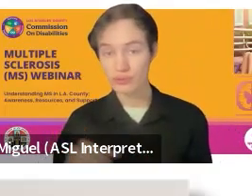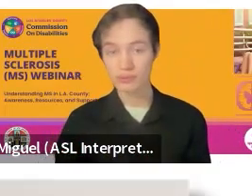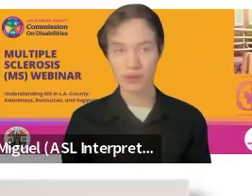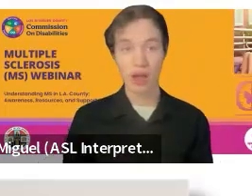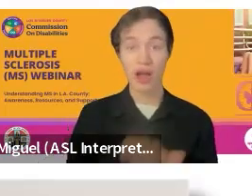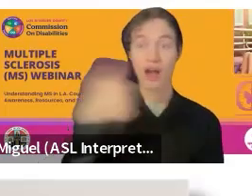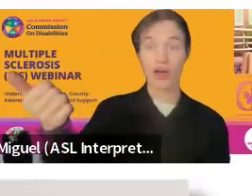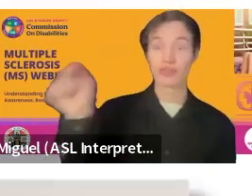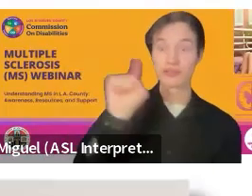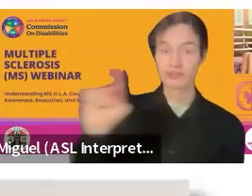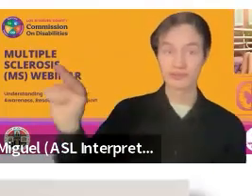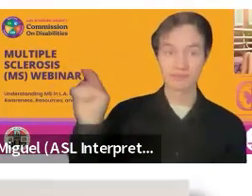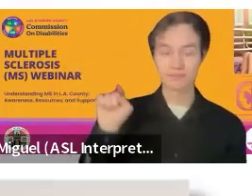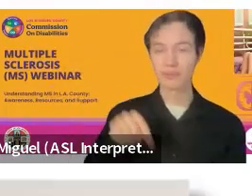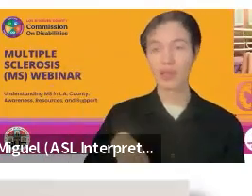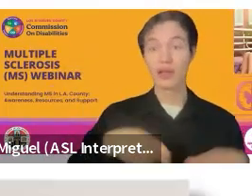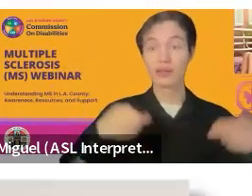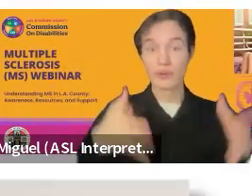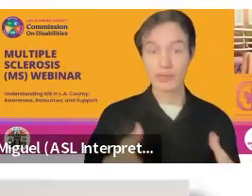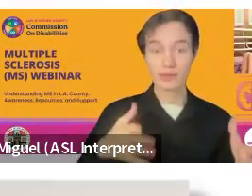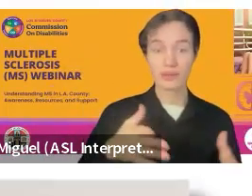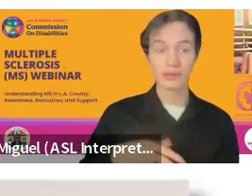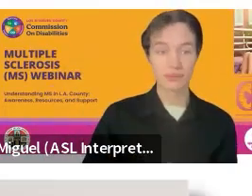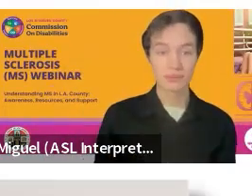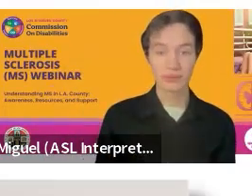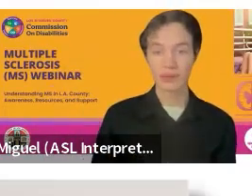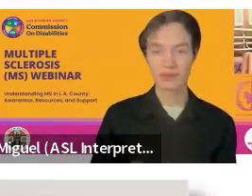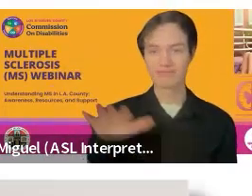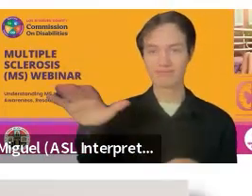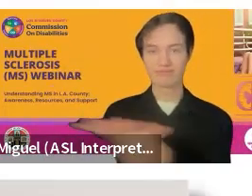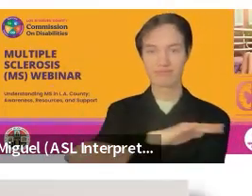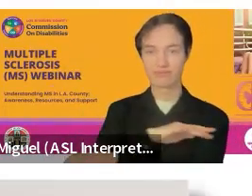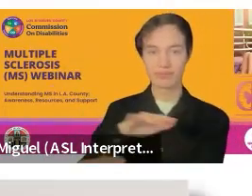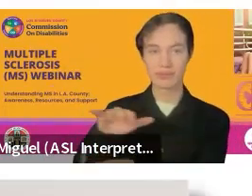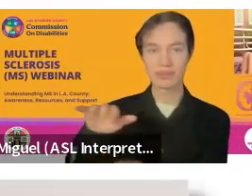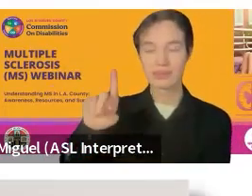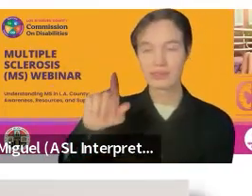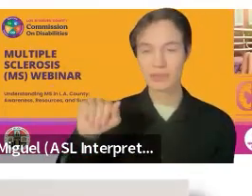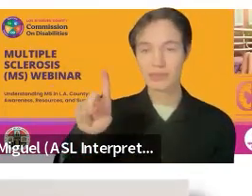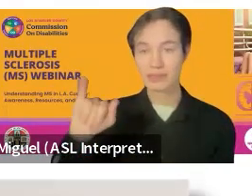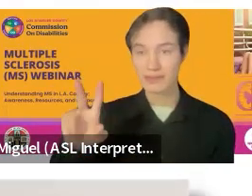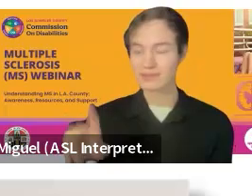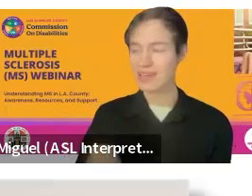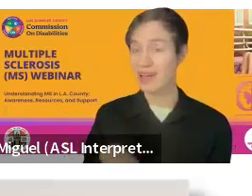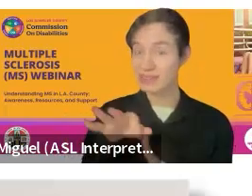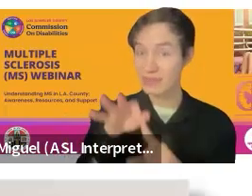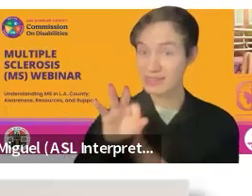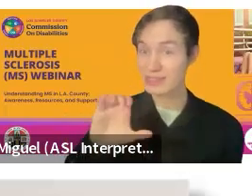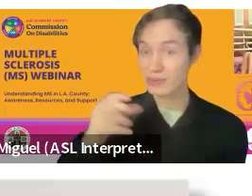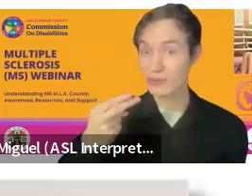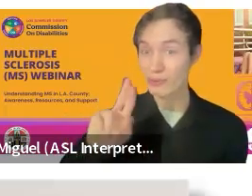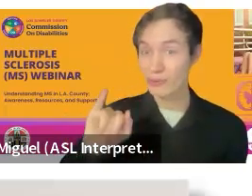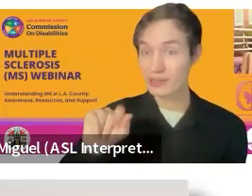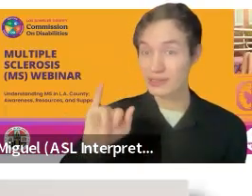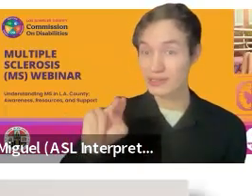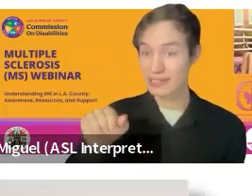Disabilities, Director Maral Karakusian, the entire Disabilities Division, especially Christina, who worked